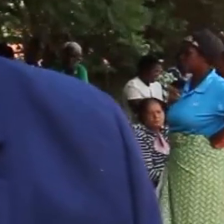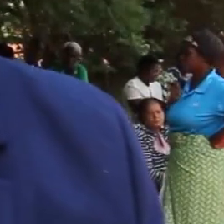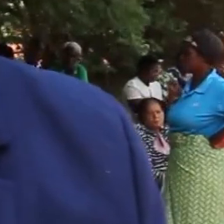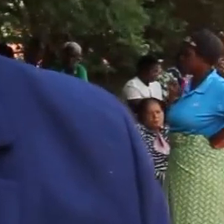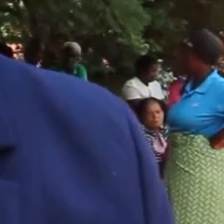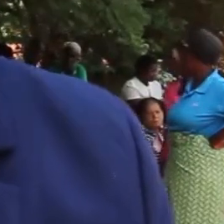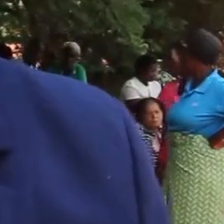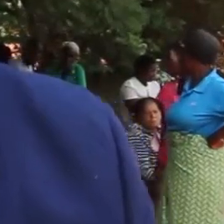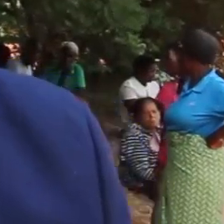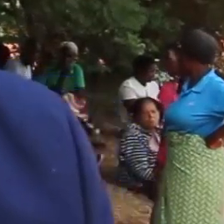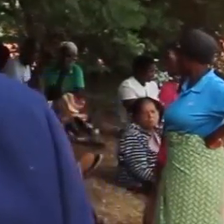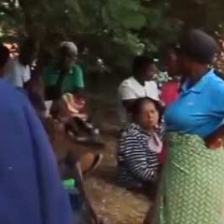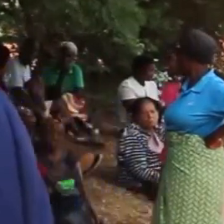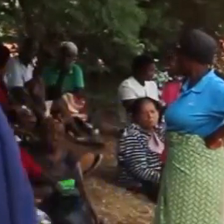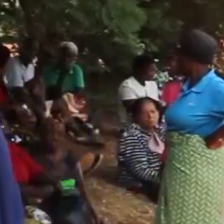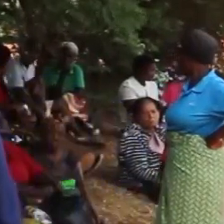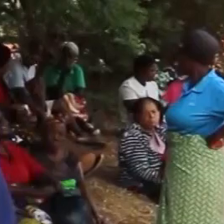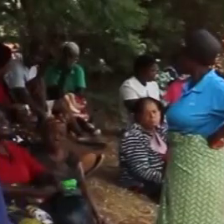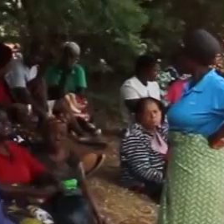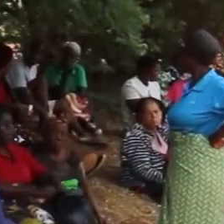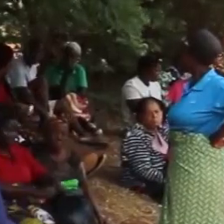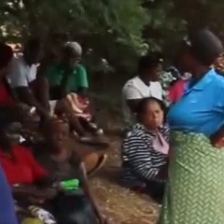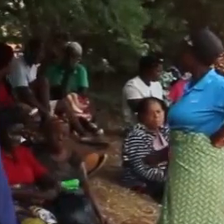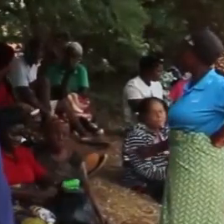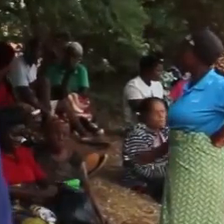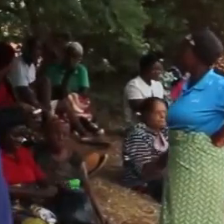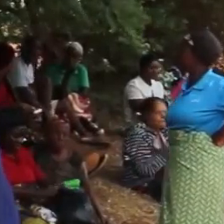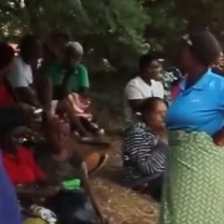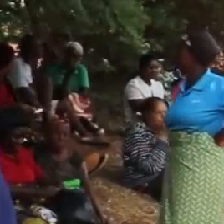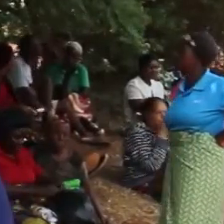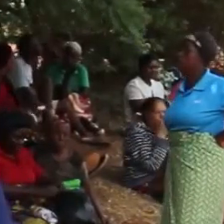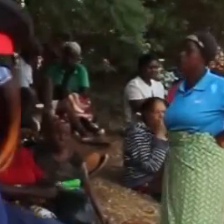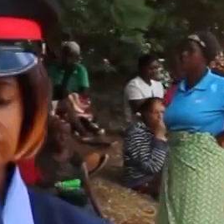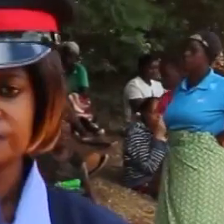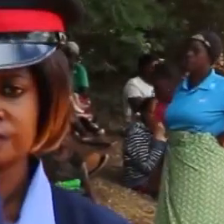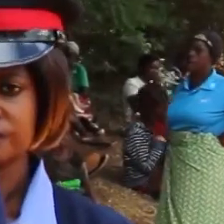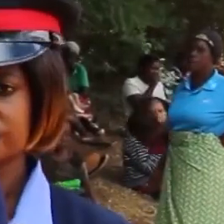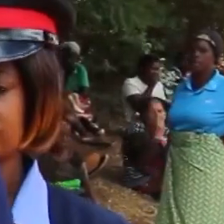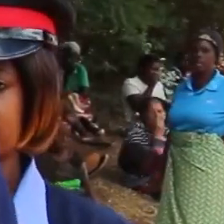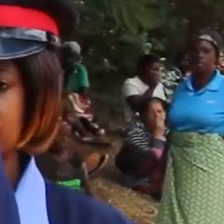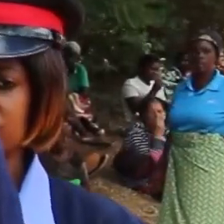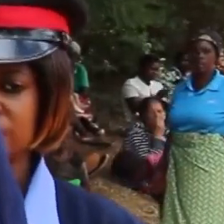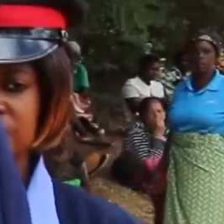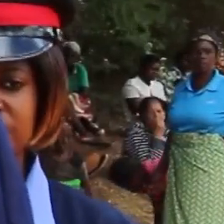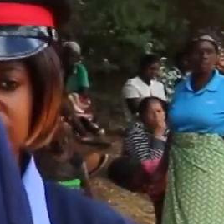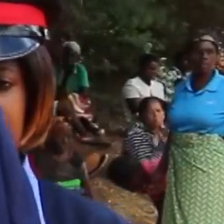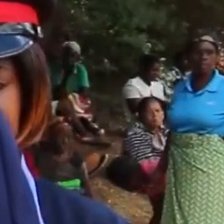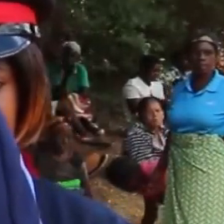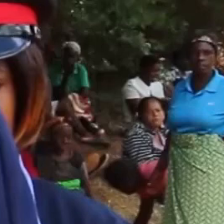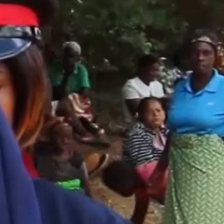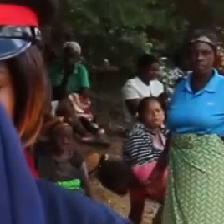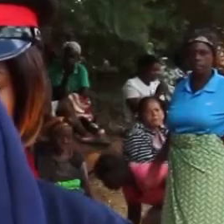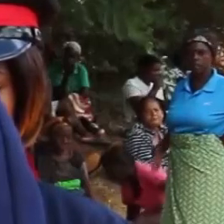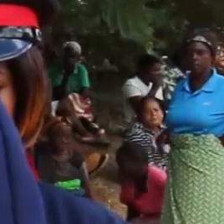of, before the end of next week, we'll be done with the five wards of Chipata district,